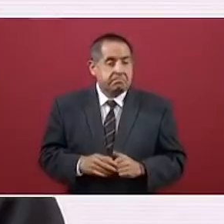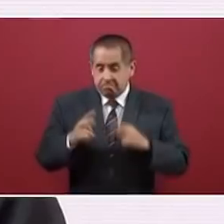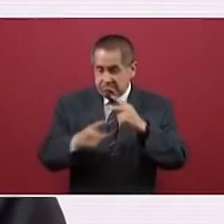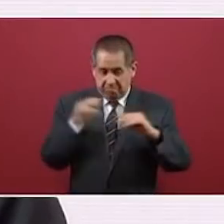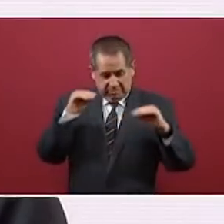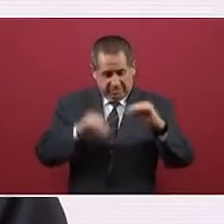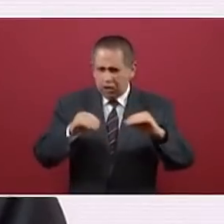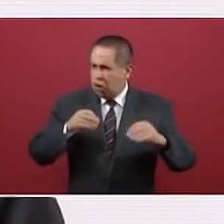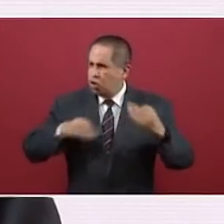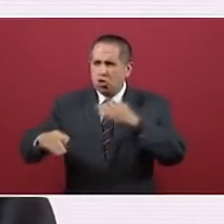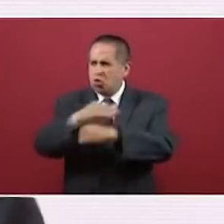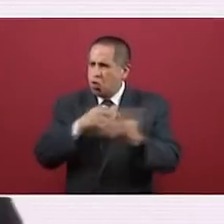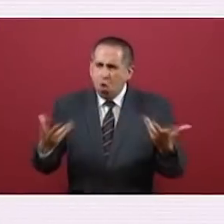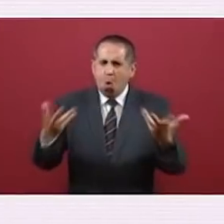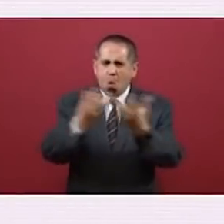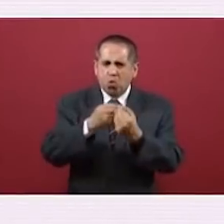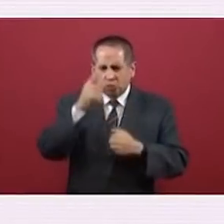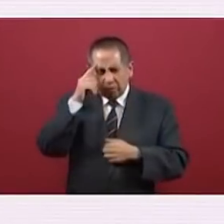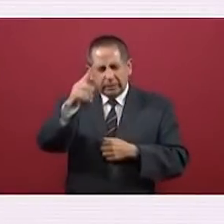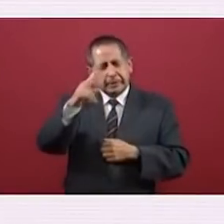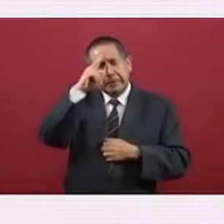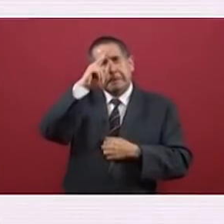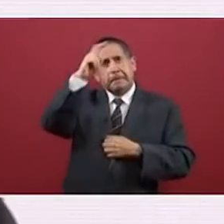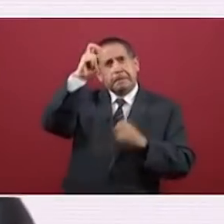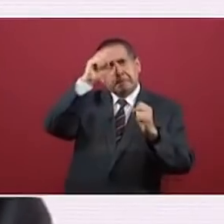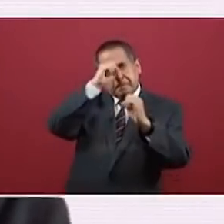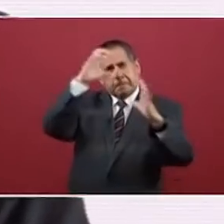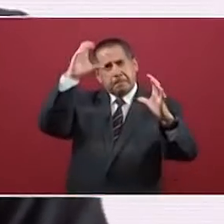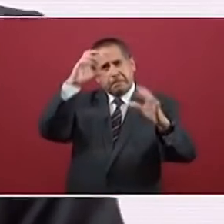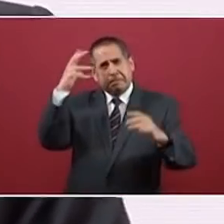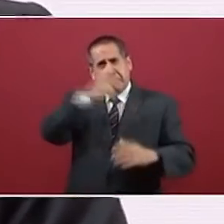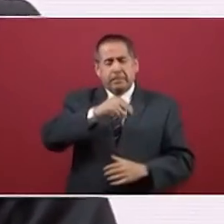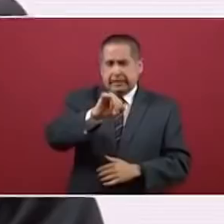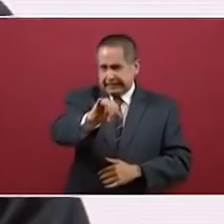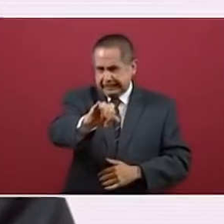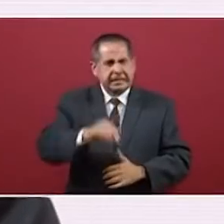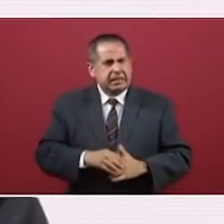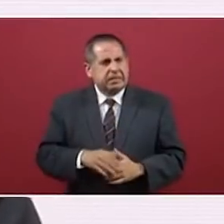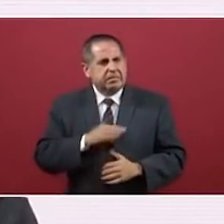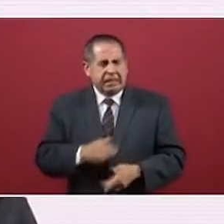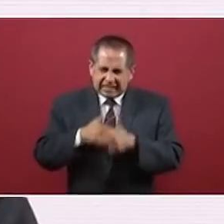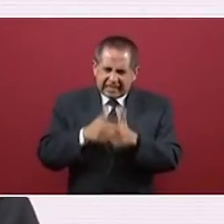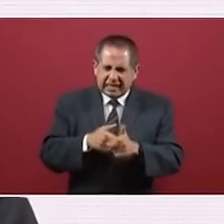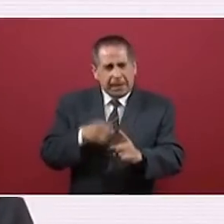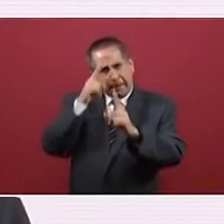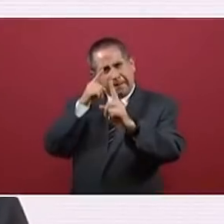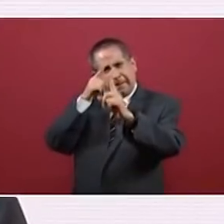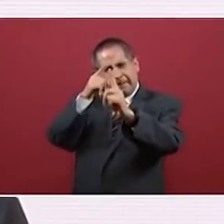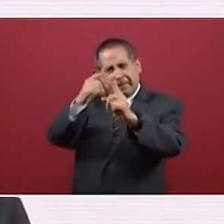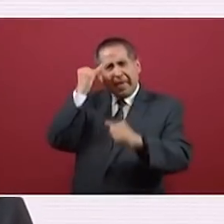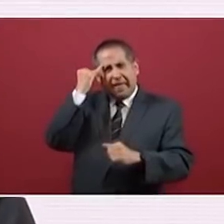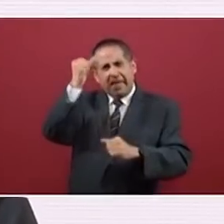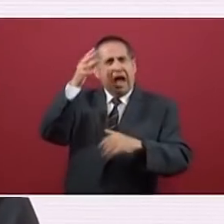We will continue, all of us, together, to build a beautiful utopia. We will continue moving towards the great ideal of living in a